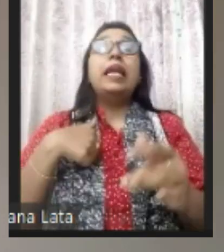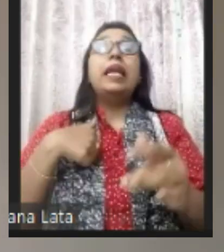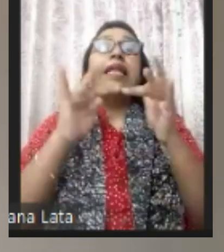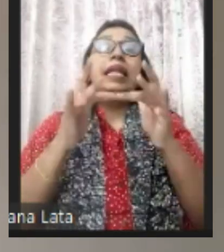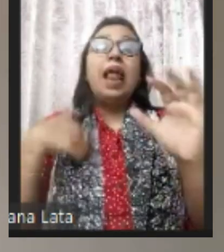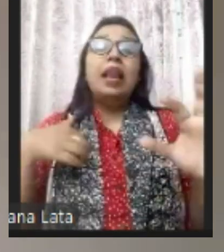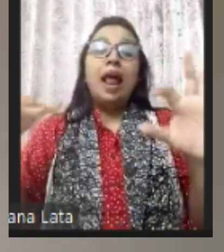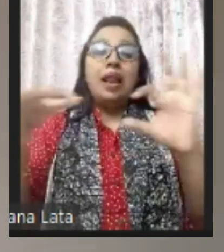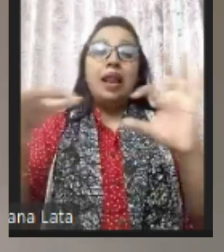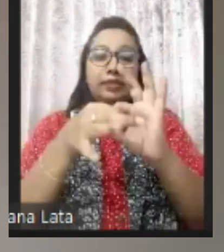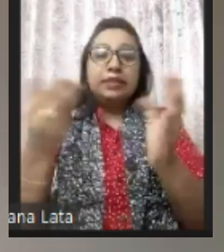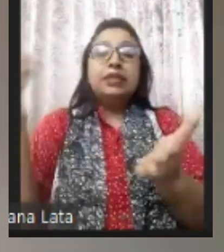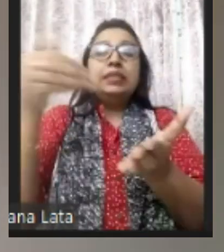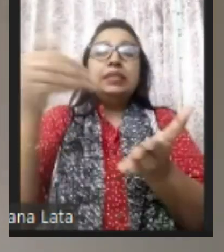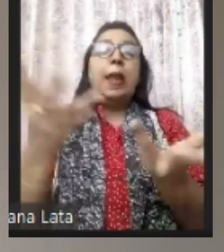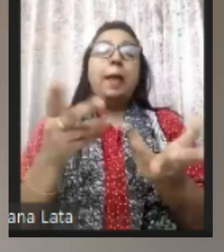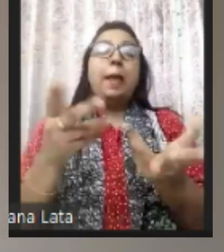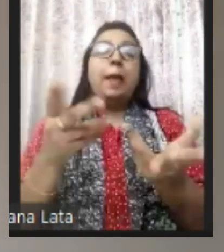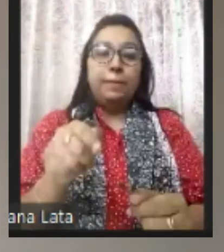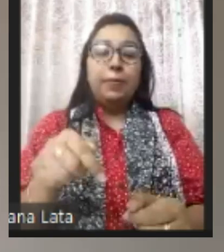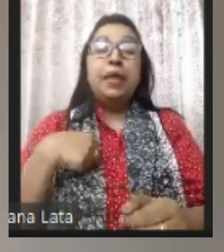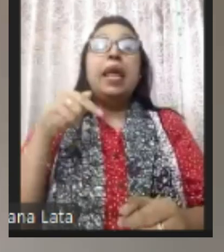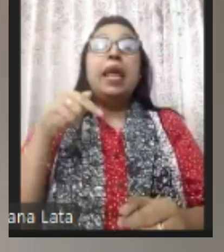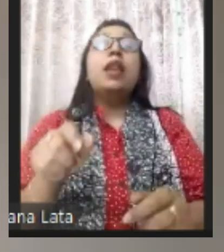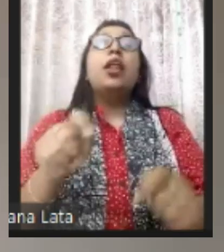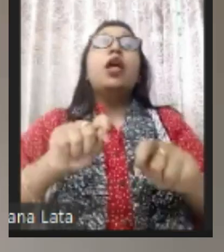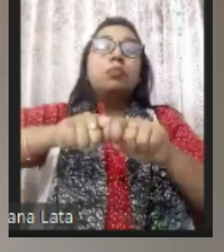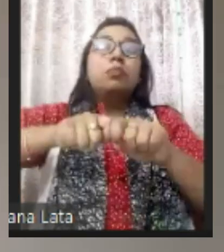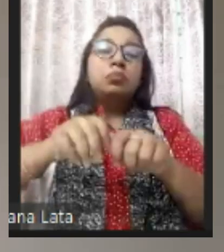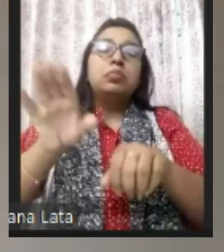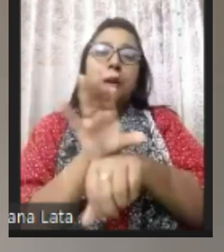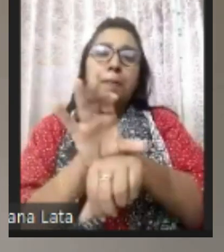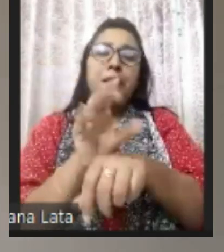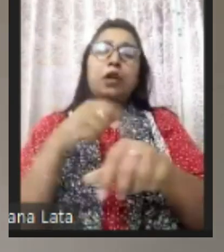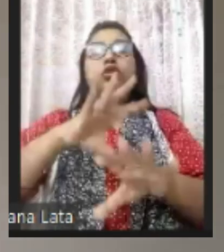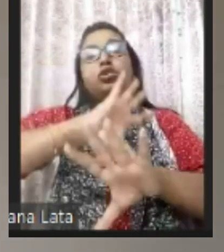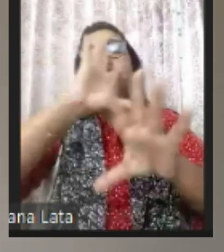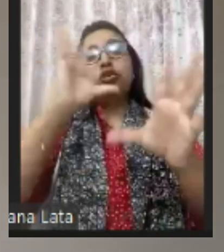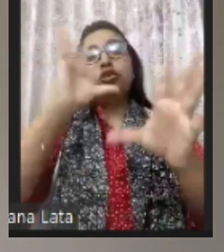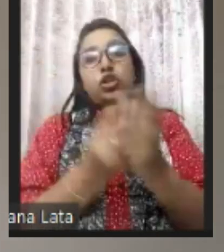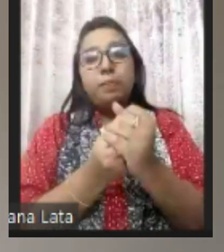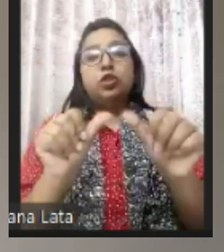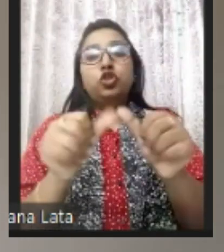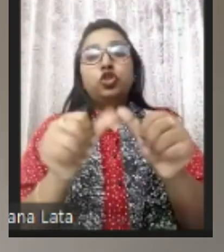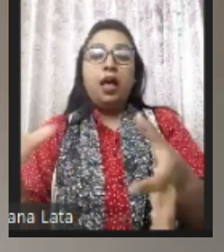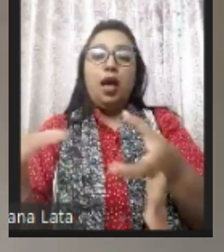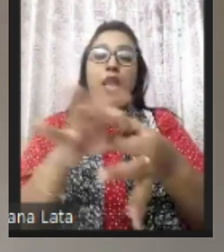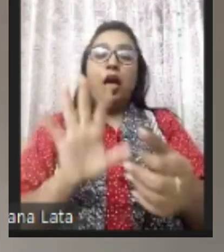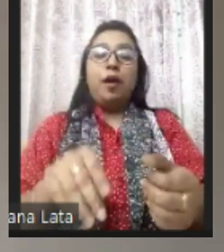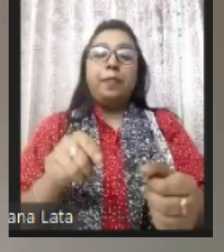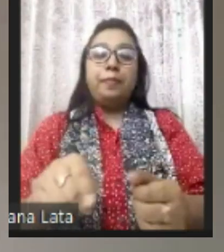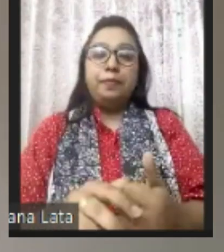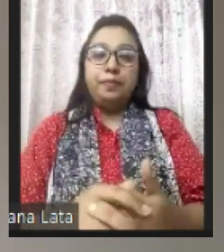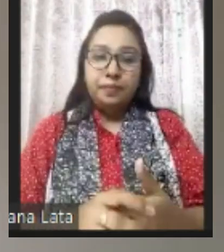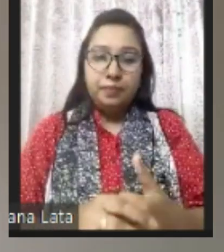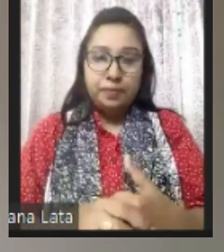really accessibility to technology and the internet for persons with disability that can break